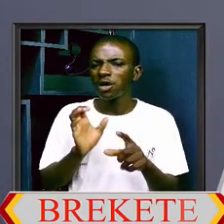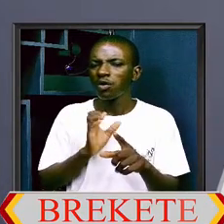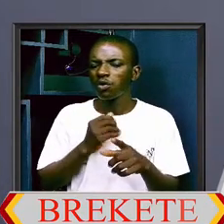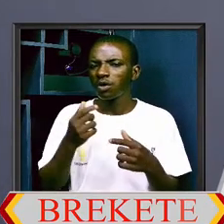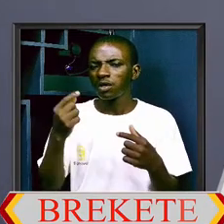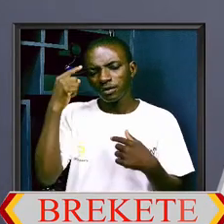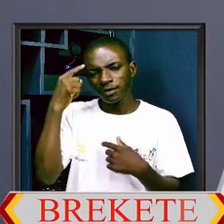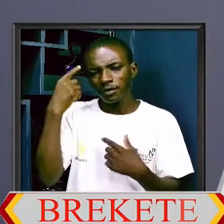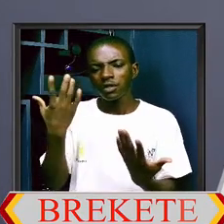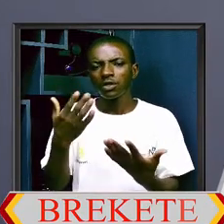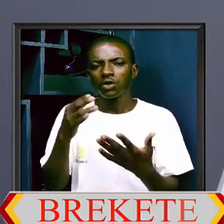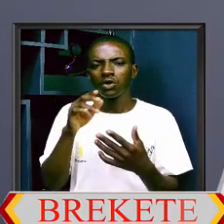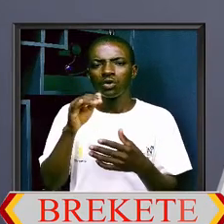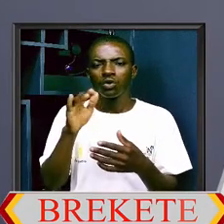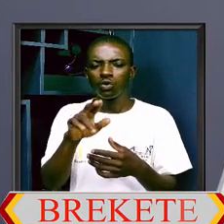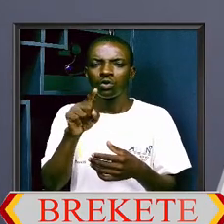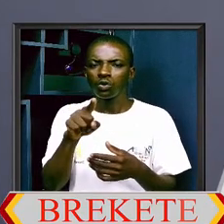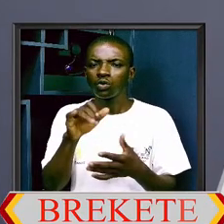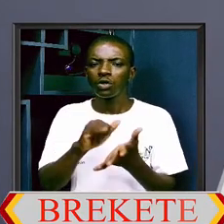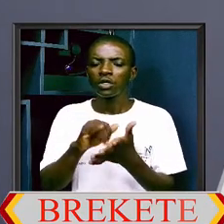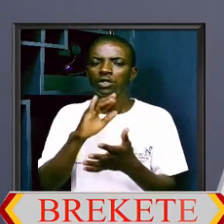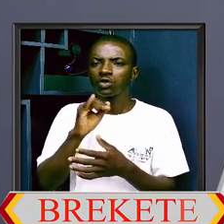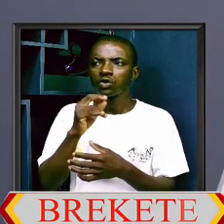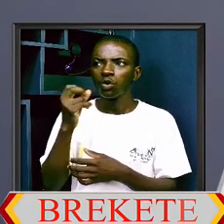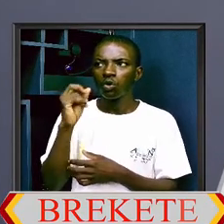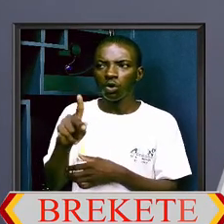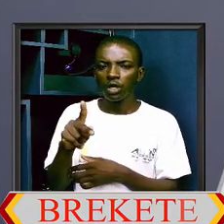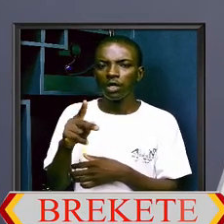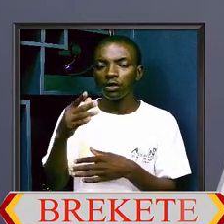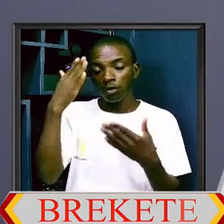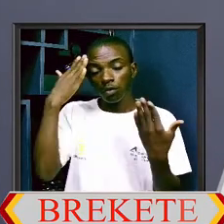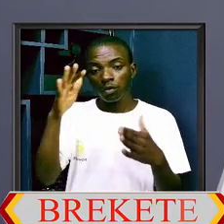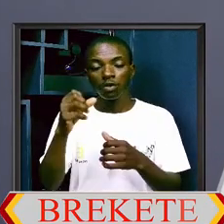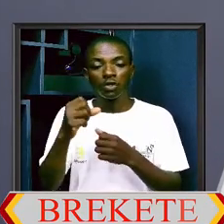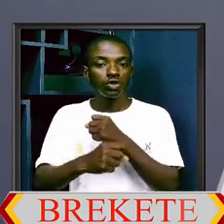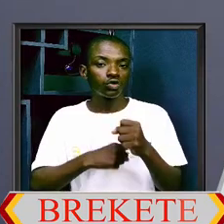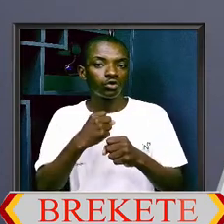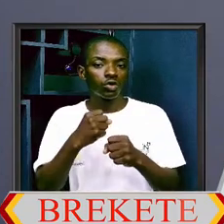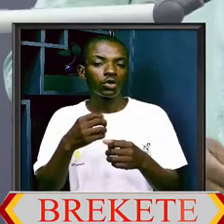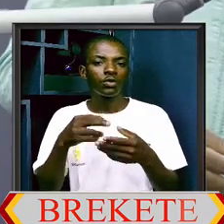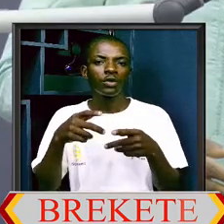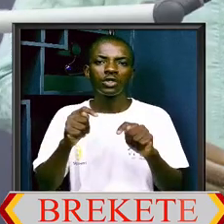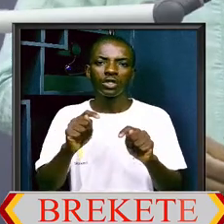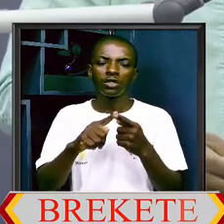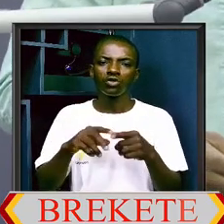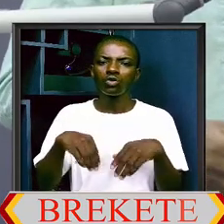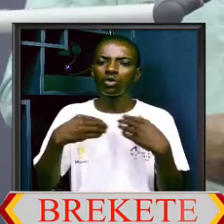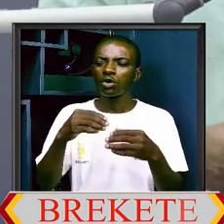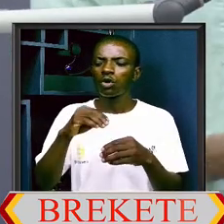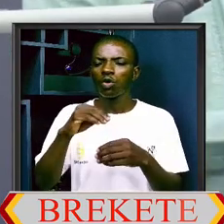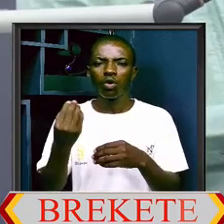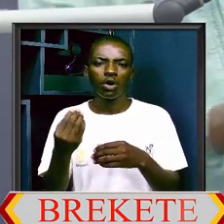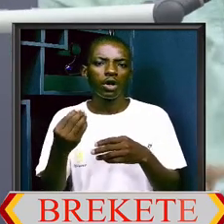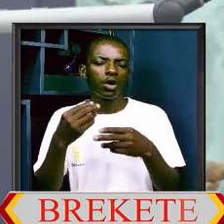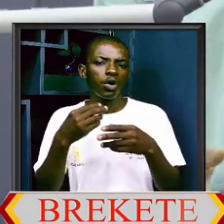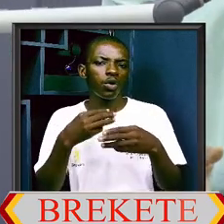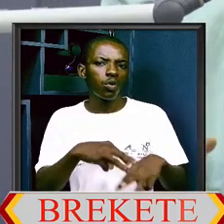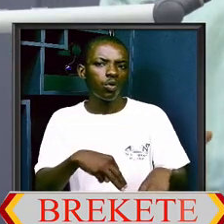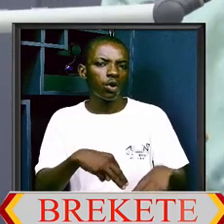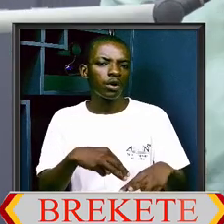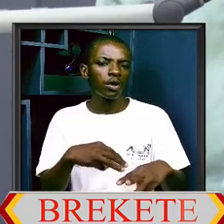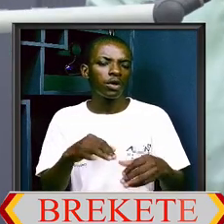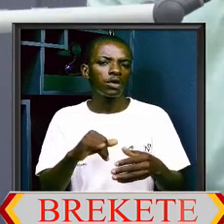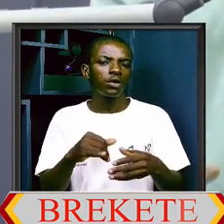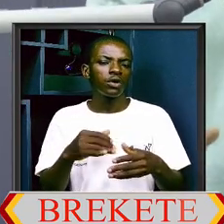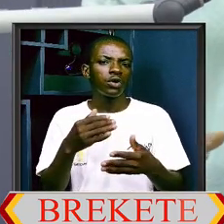conscience you way they okay today you don't know the struggle you've been try to go the other way but your parents took